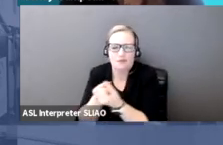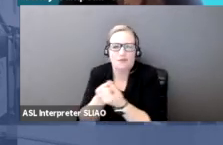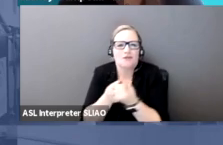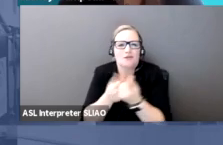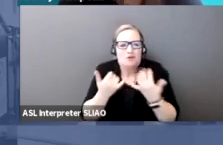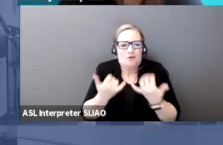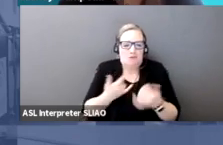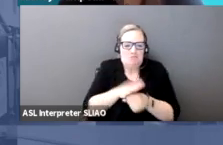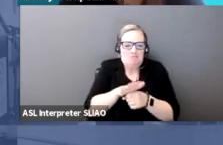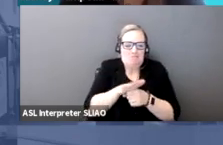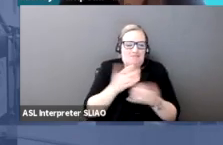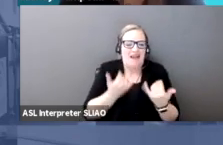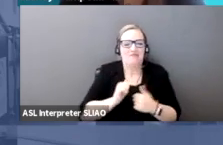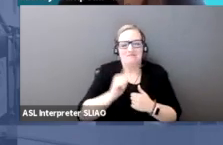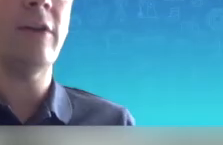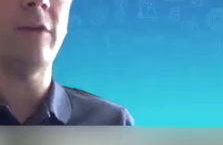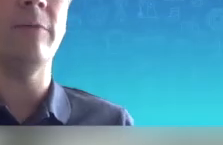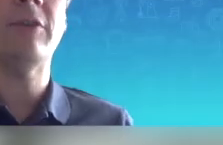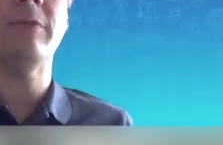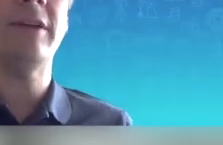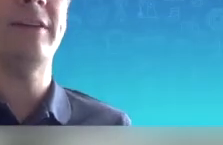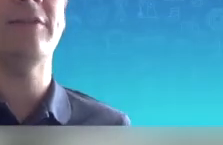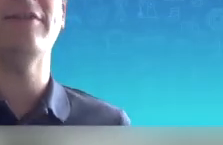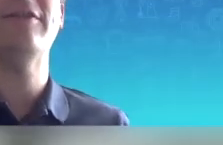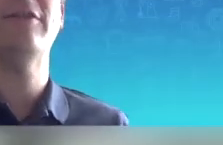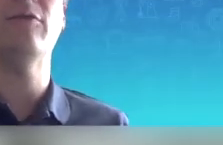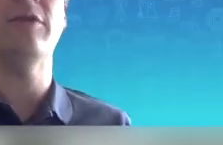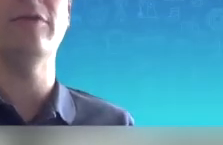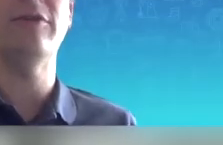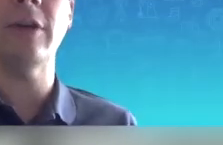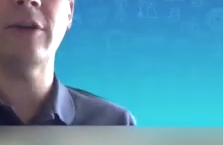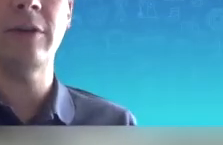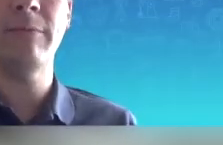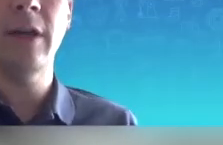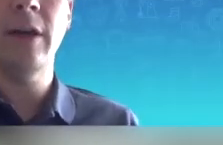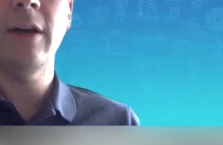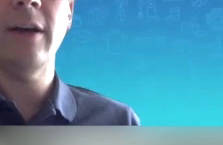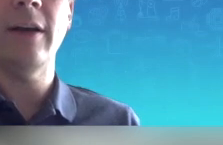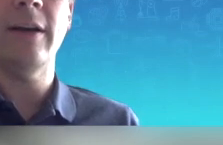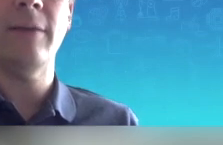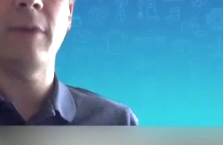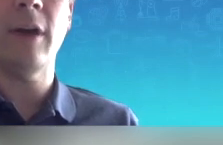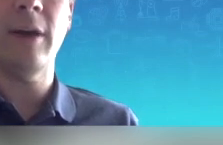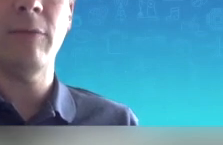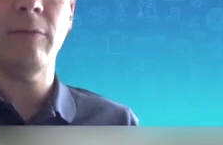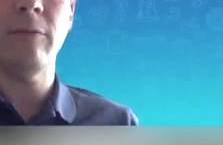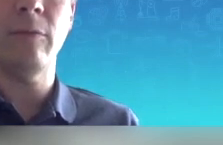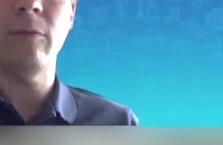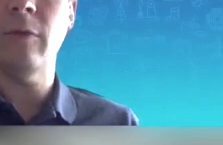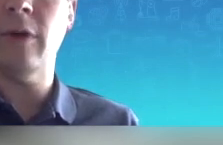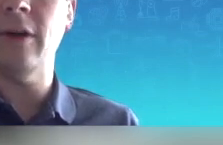today. So Tom, over to you. Thank you very much, Mickey. That's a wonderful introduction.